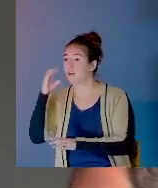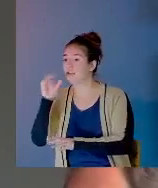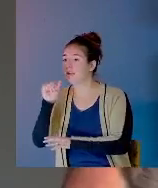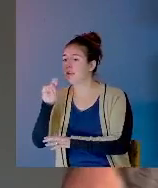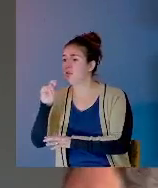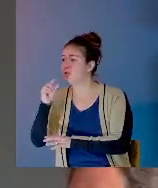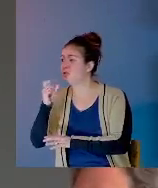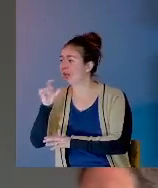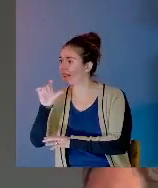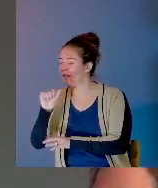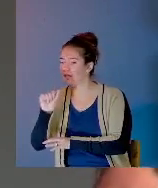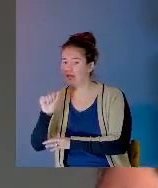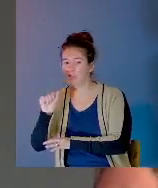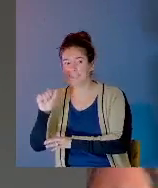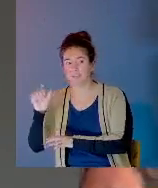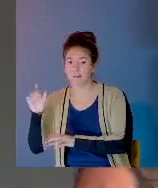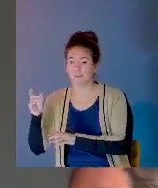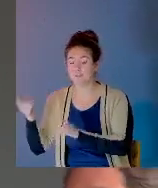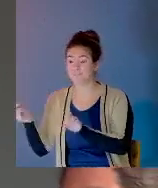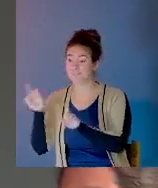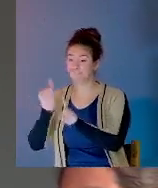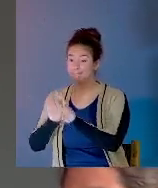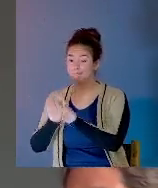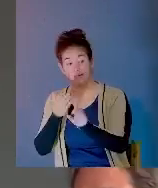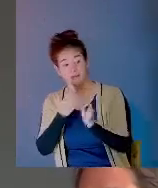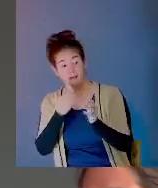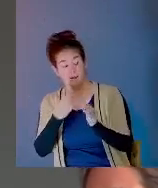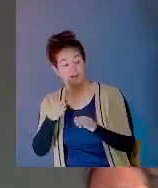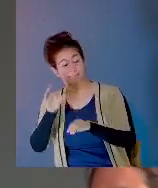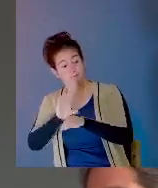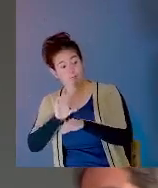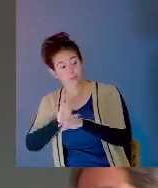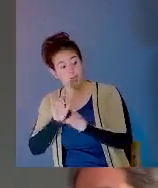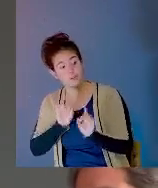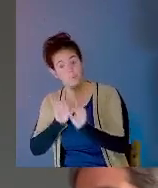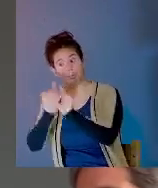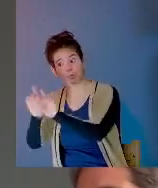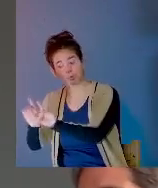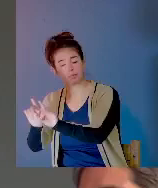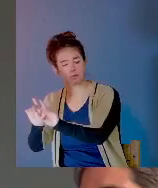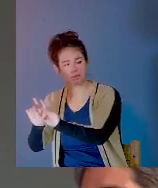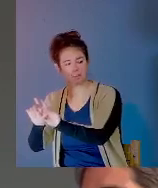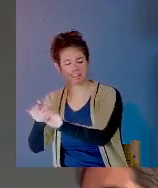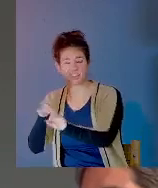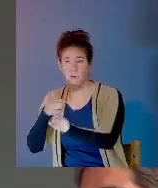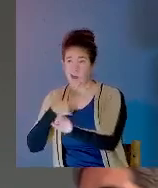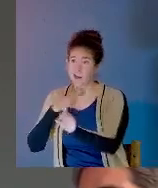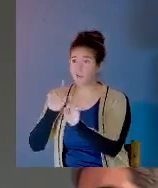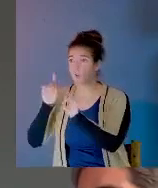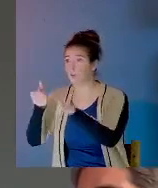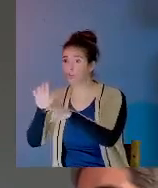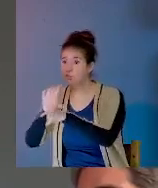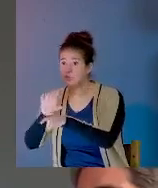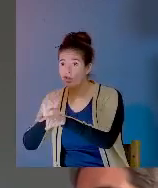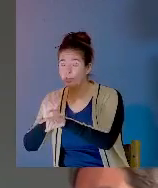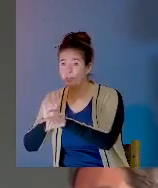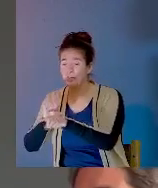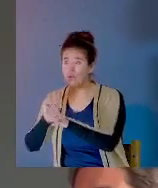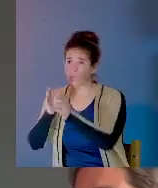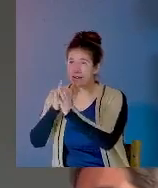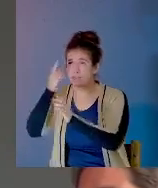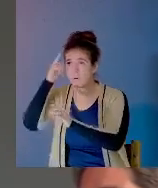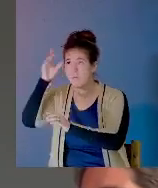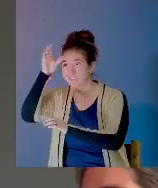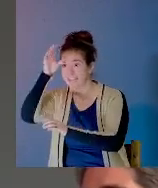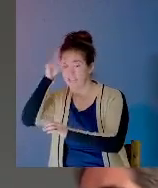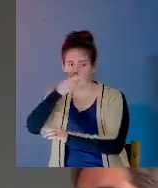and take me to church. And so I was just praying for my dad and praying that he would come back. He started doing cocaine, and it was